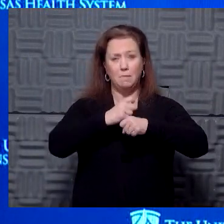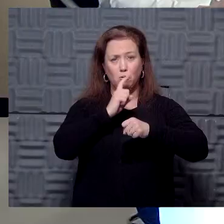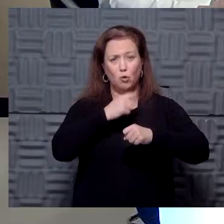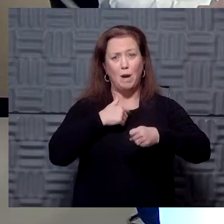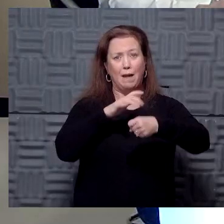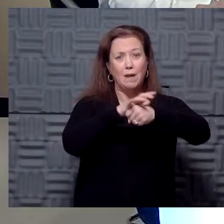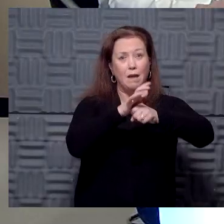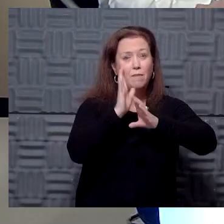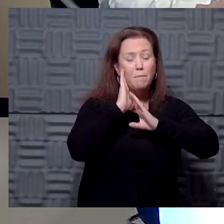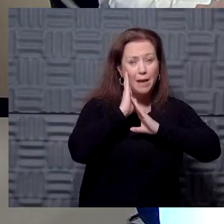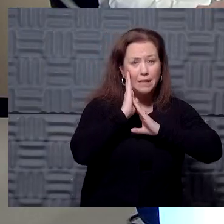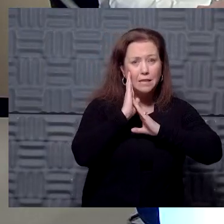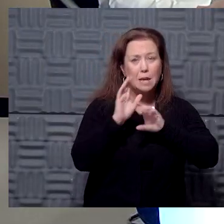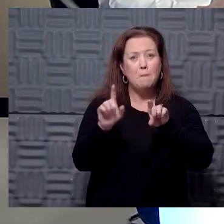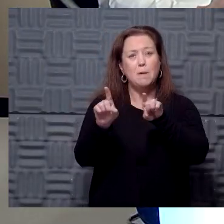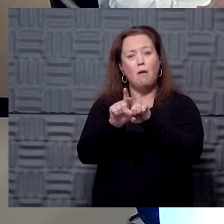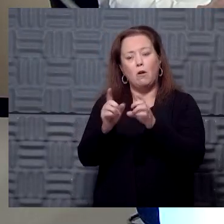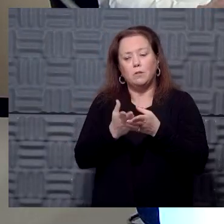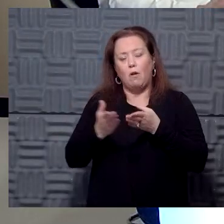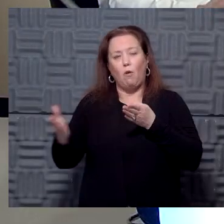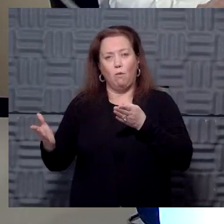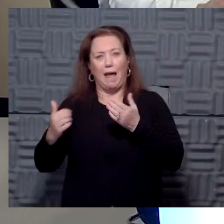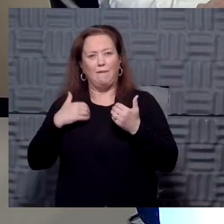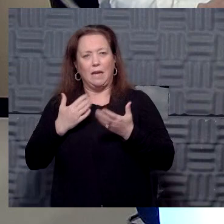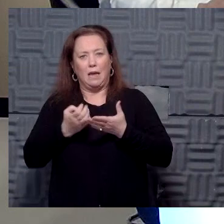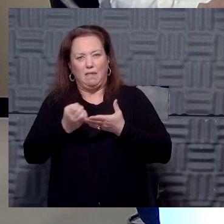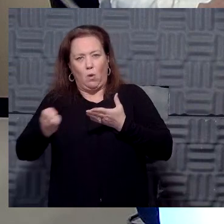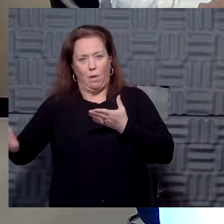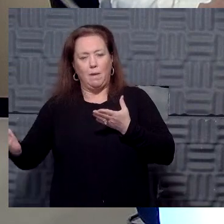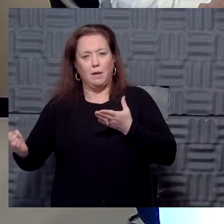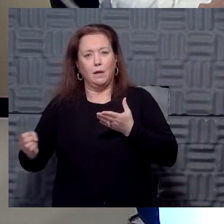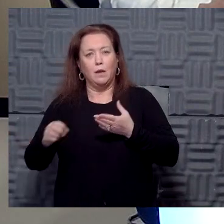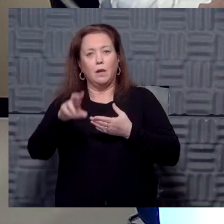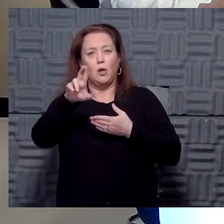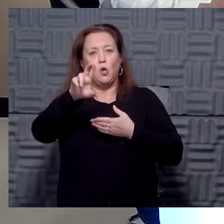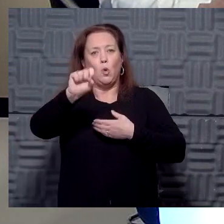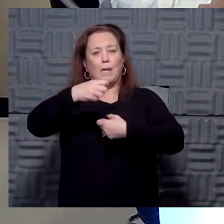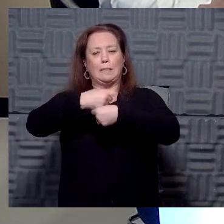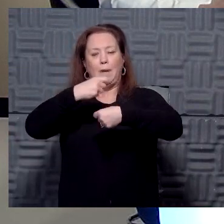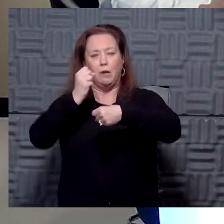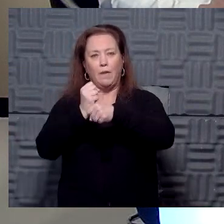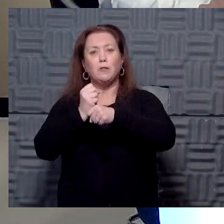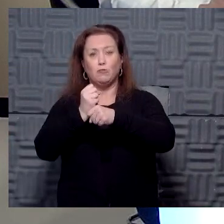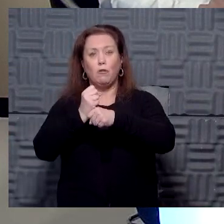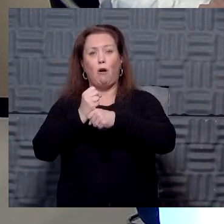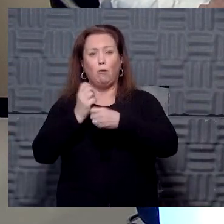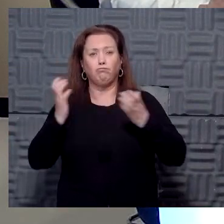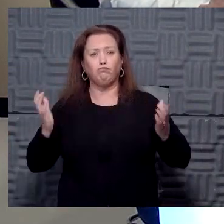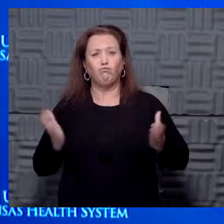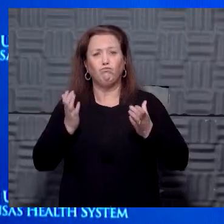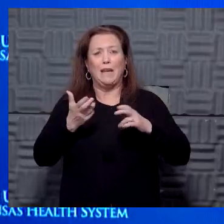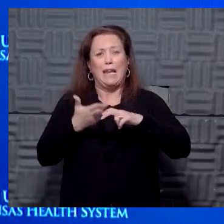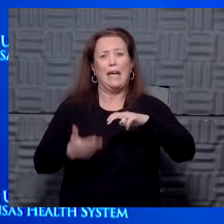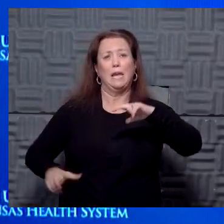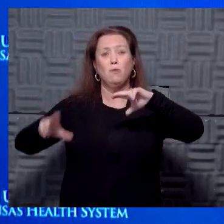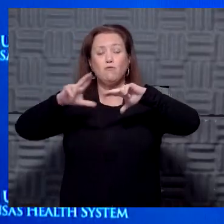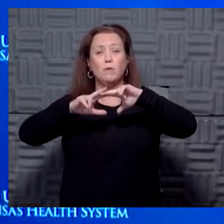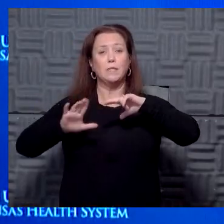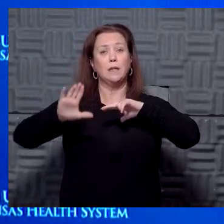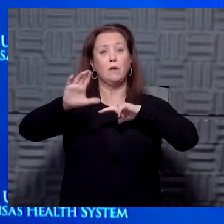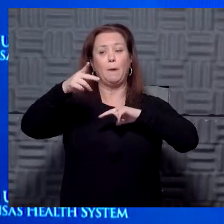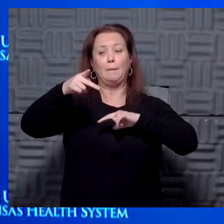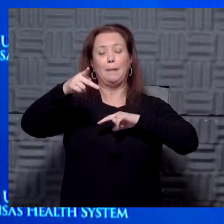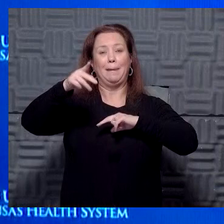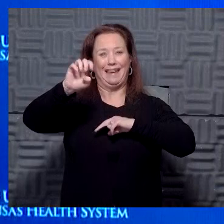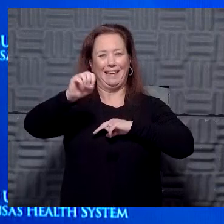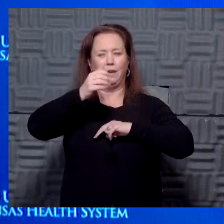one. And number two, supply chain can kick in. You know, the U.S. manufacturers are ramping up their production of